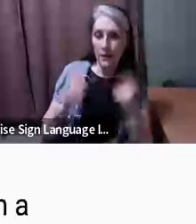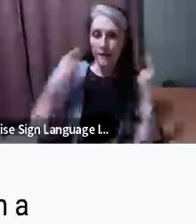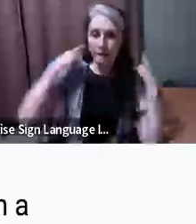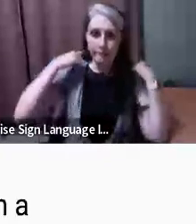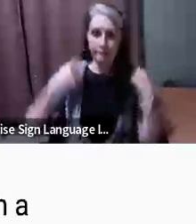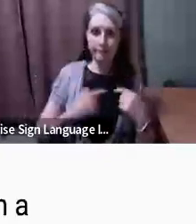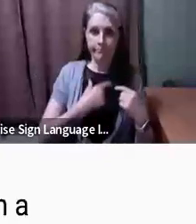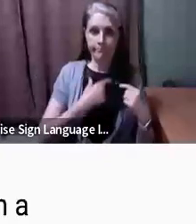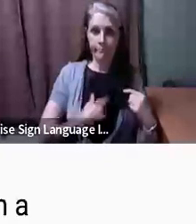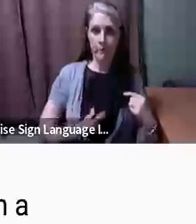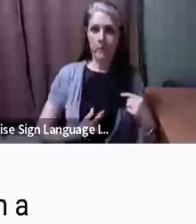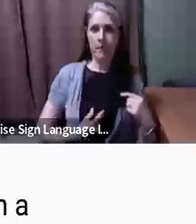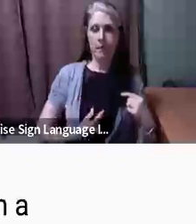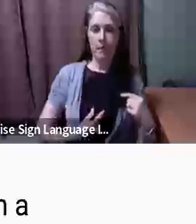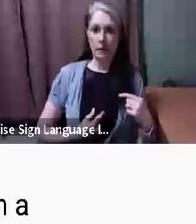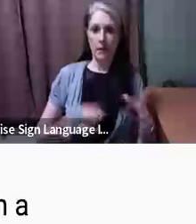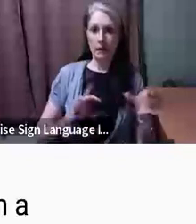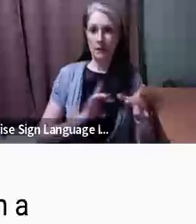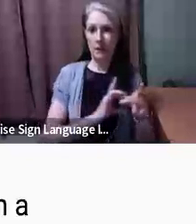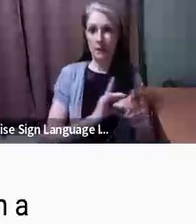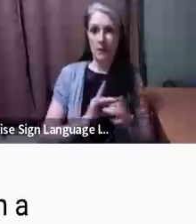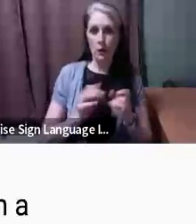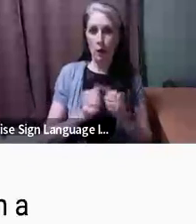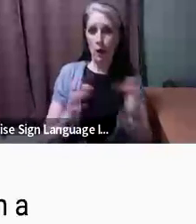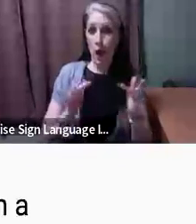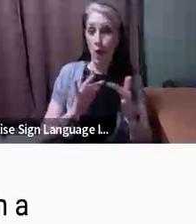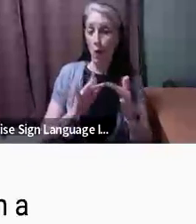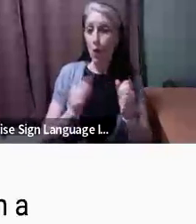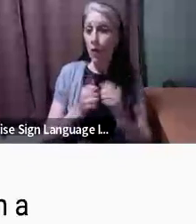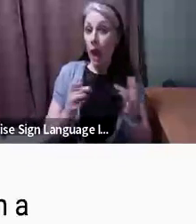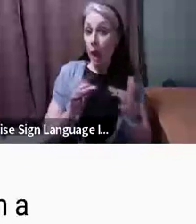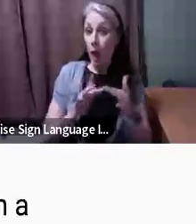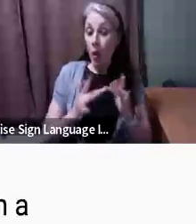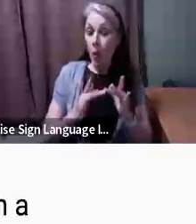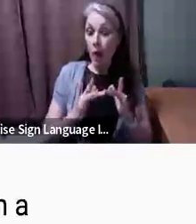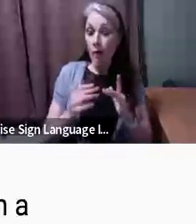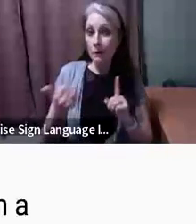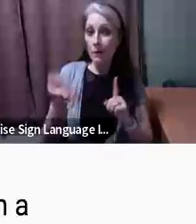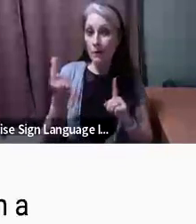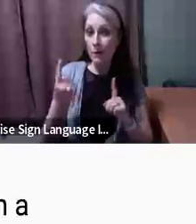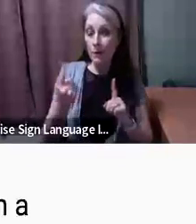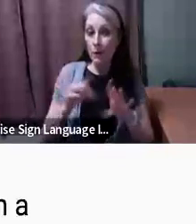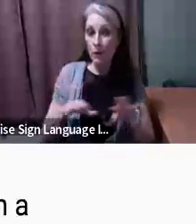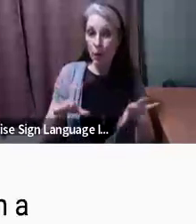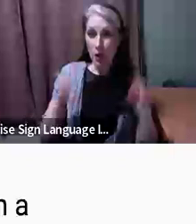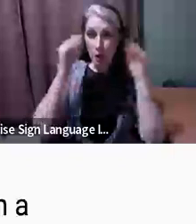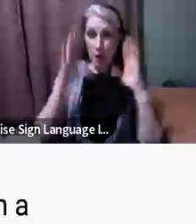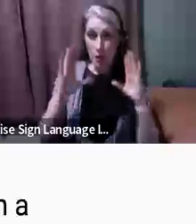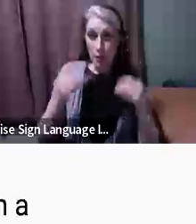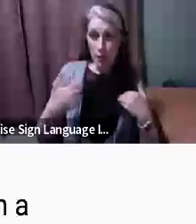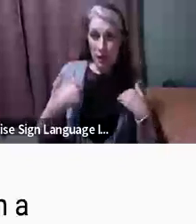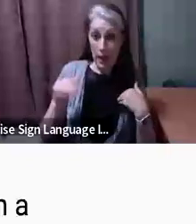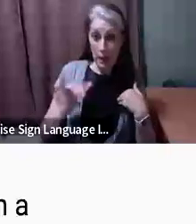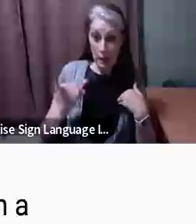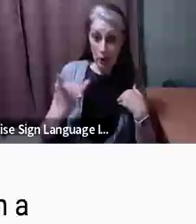neck, and that was connected wirelessly to something the child or the teacher was wearing,